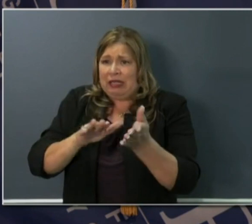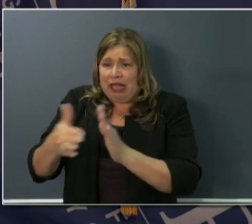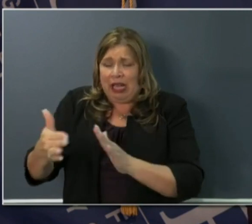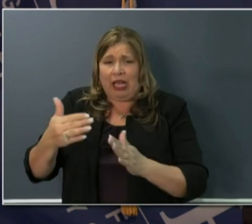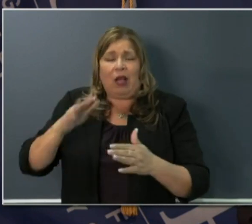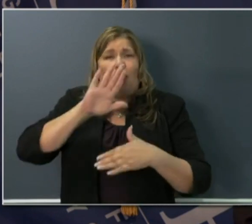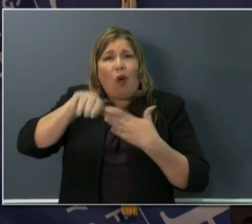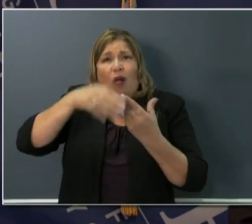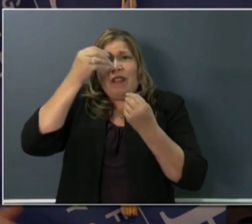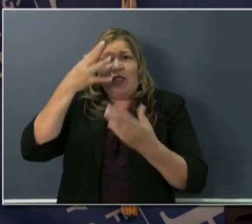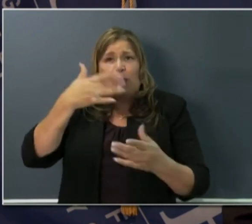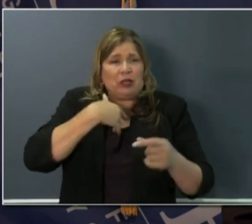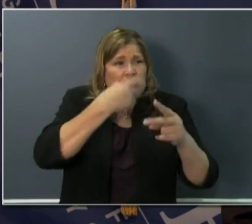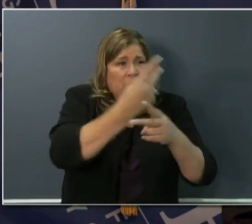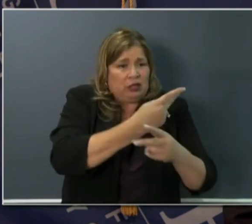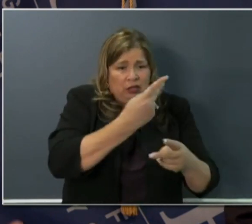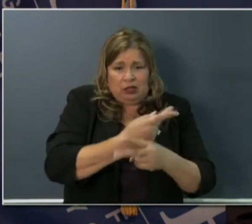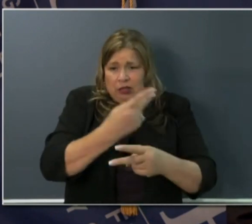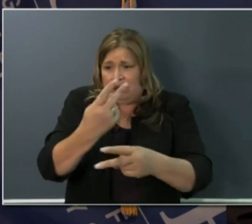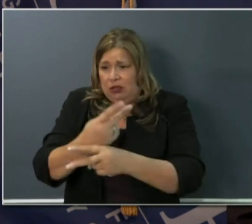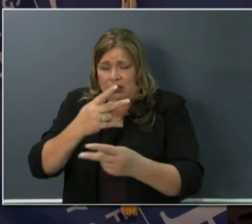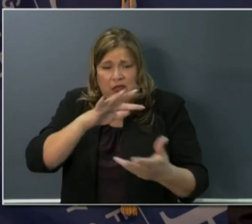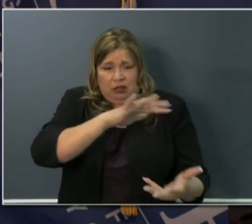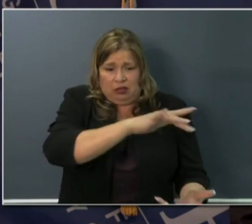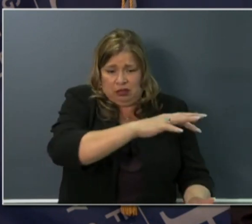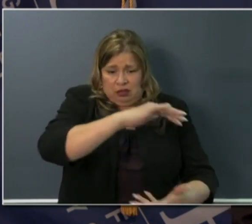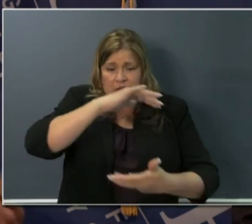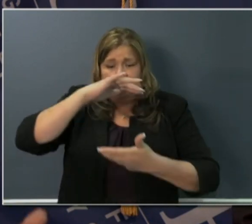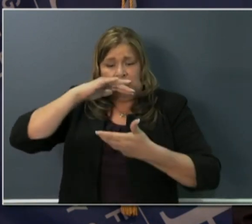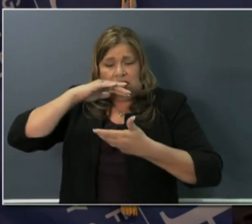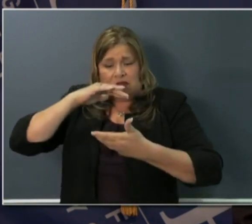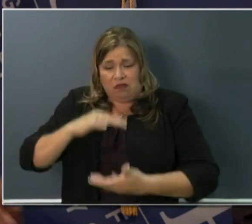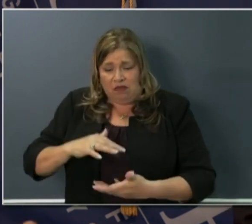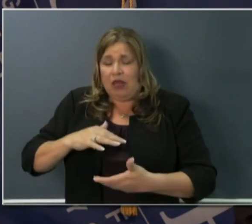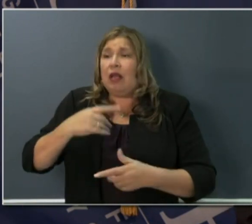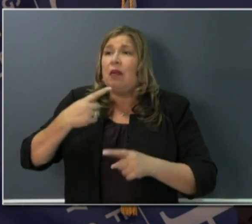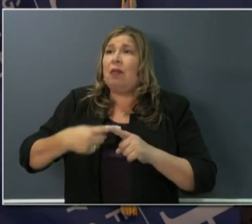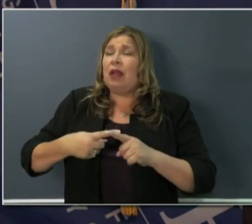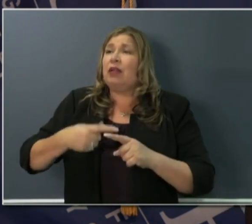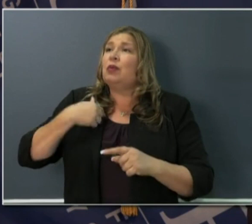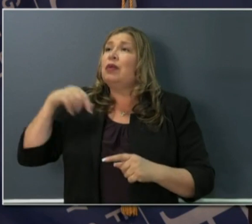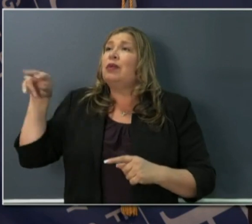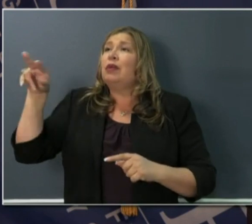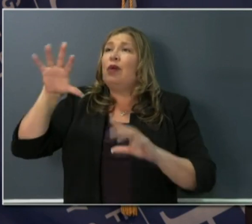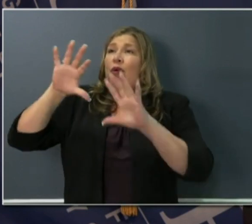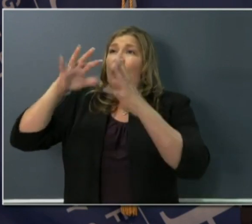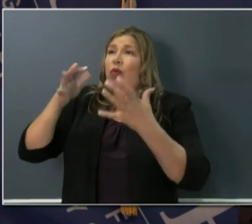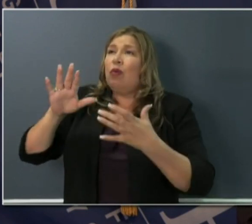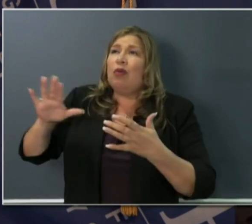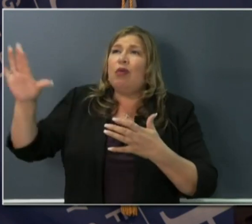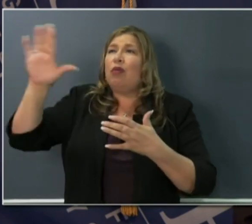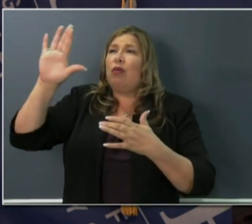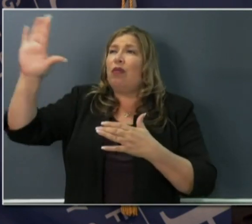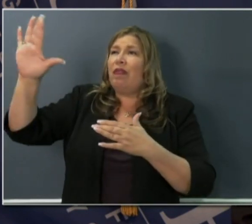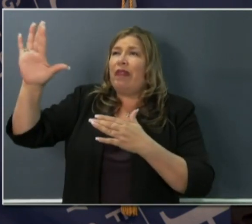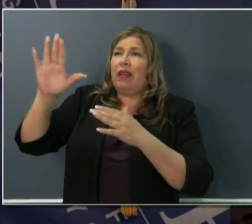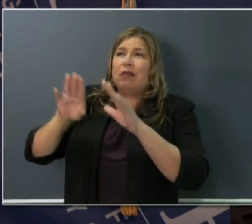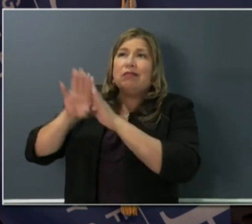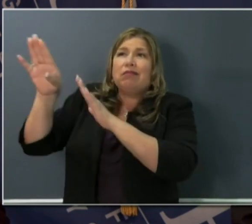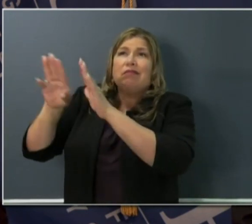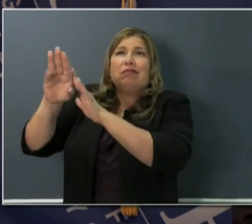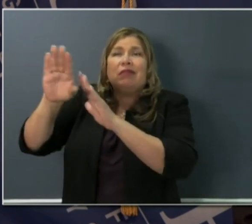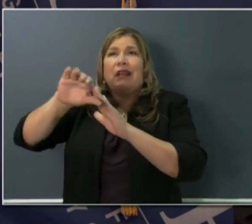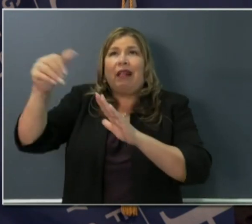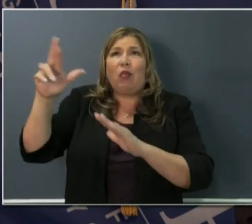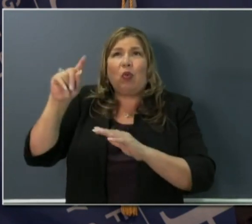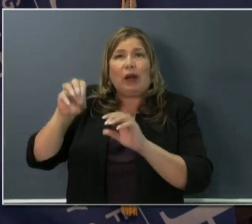every single day with those initial rates of globally incorporated attack rates, what we were seeing in other countries,